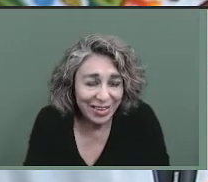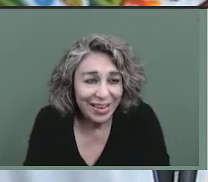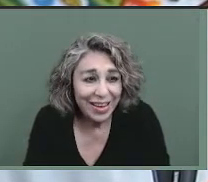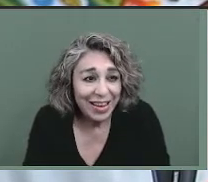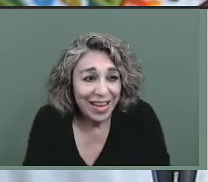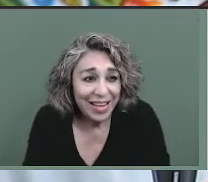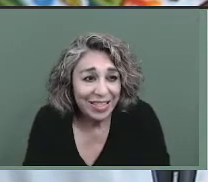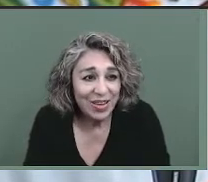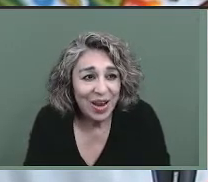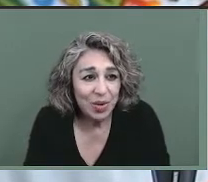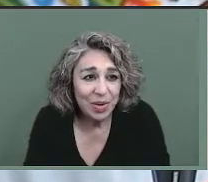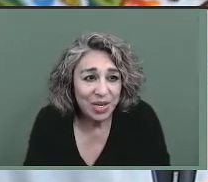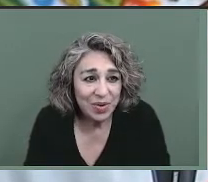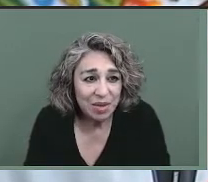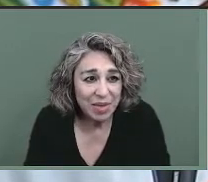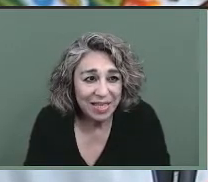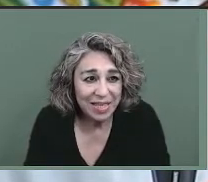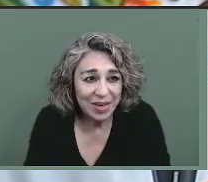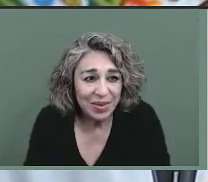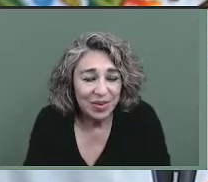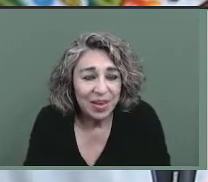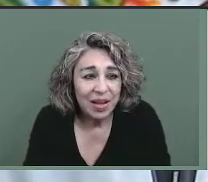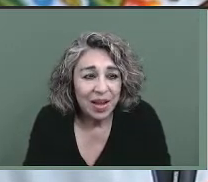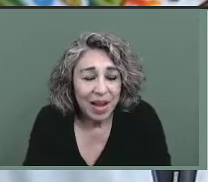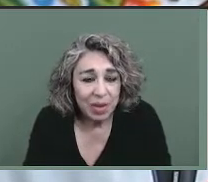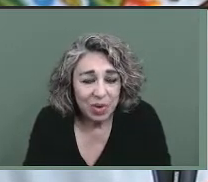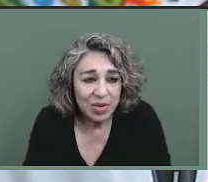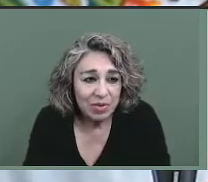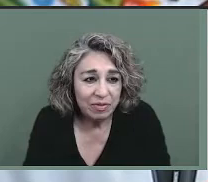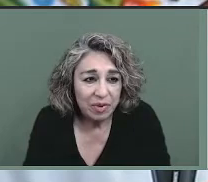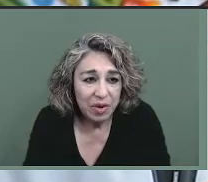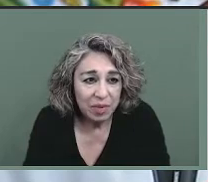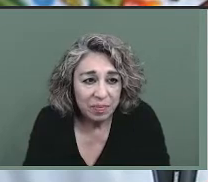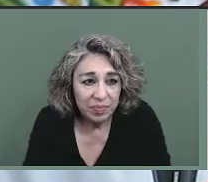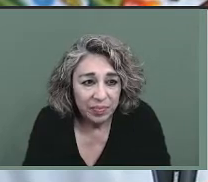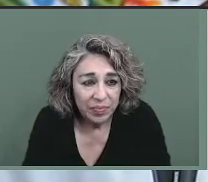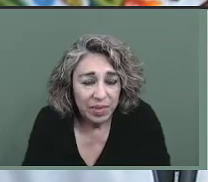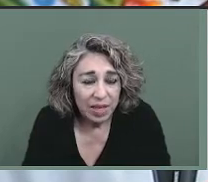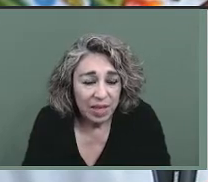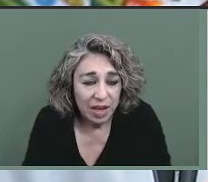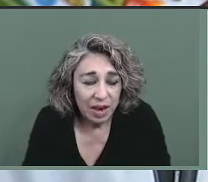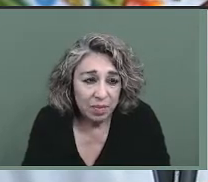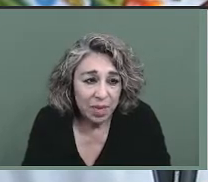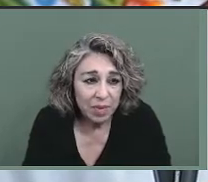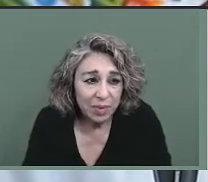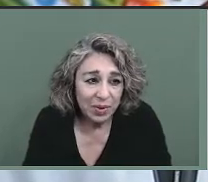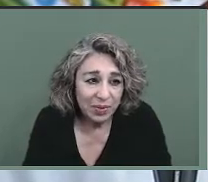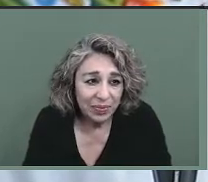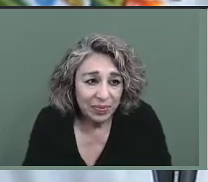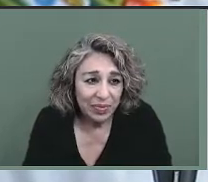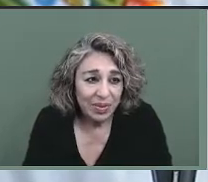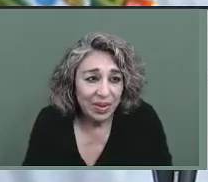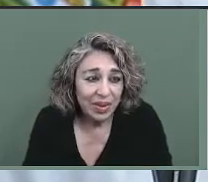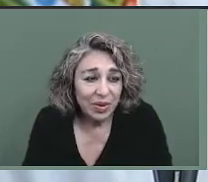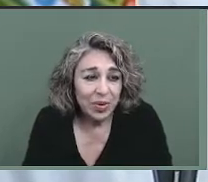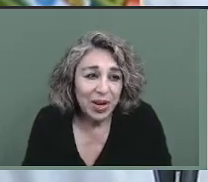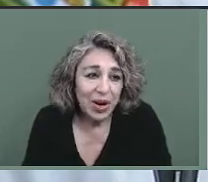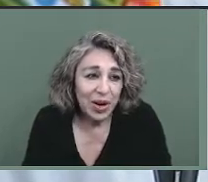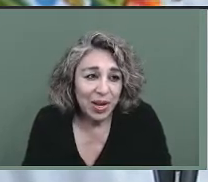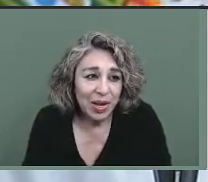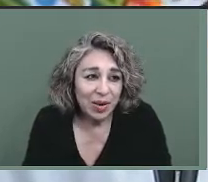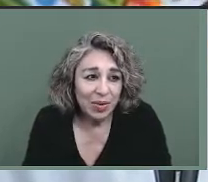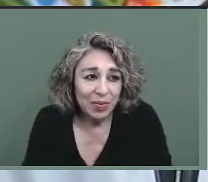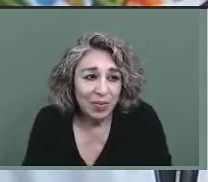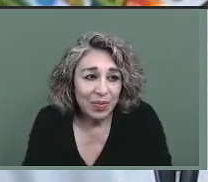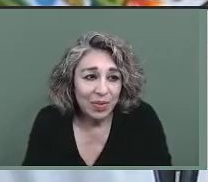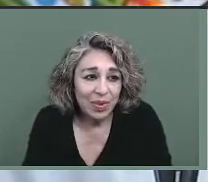information as to how we're doing in Mexico. I'm going to inform the people